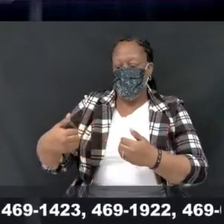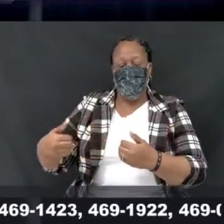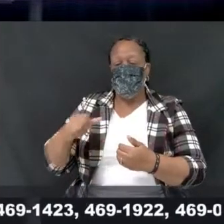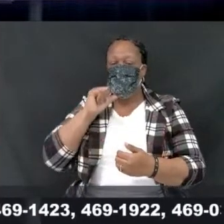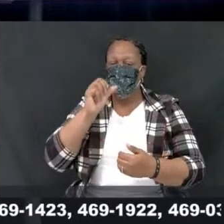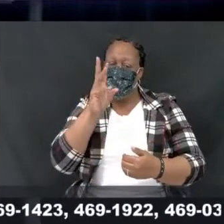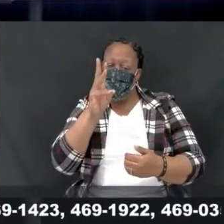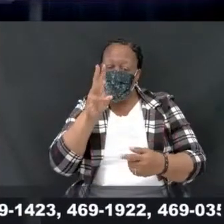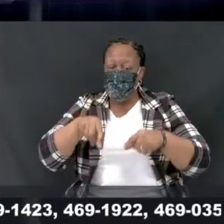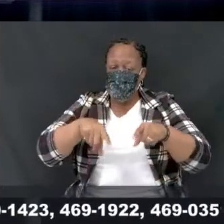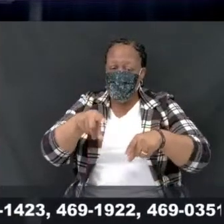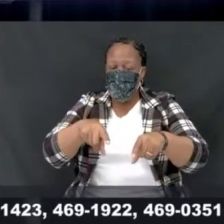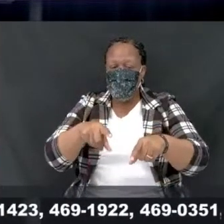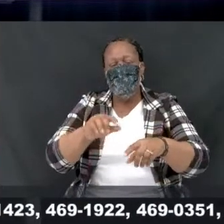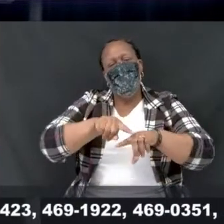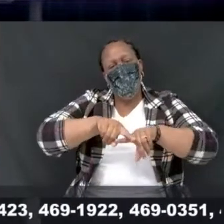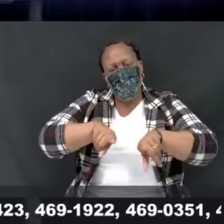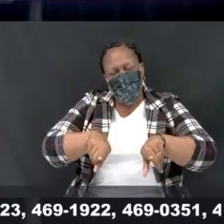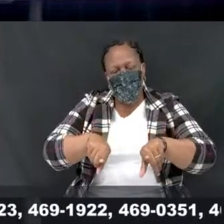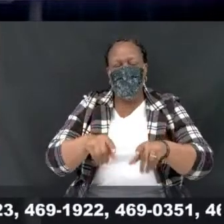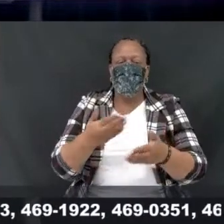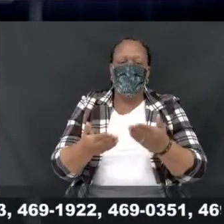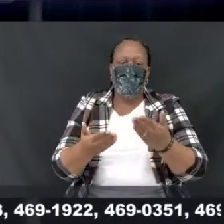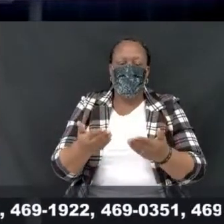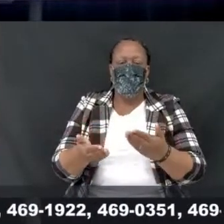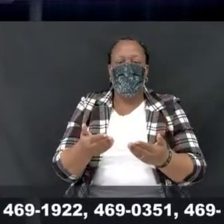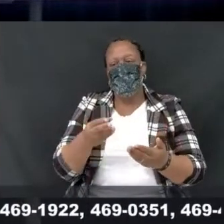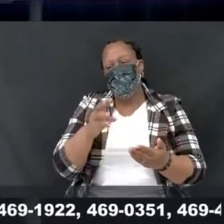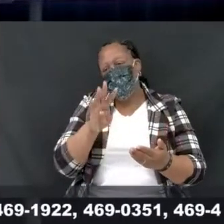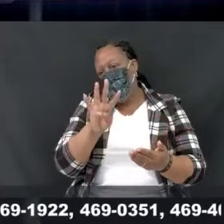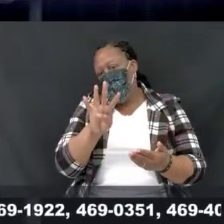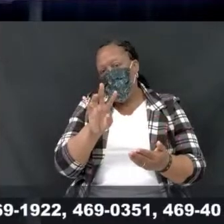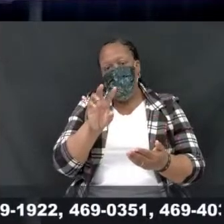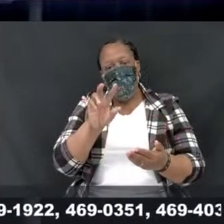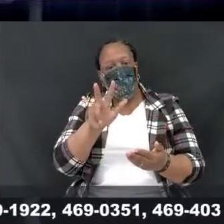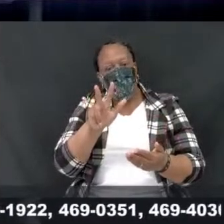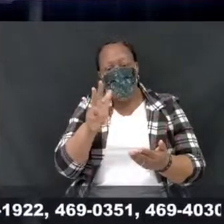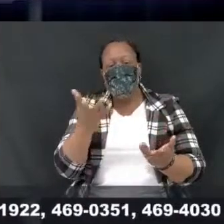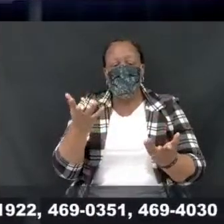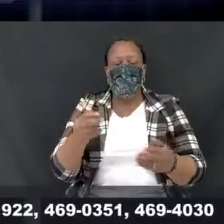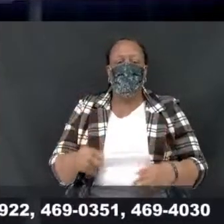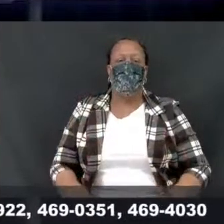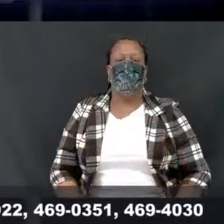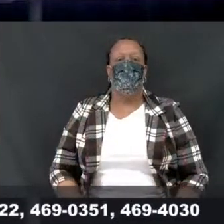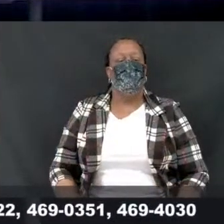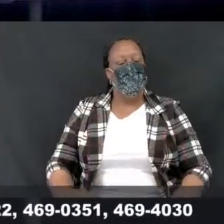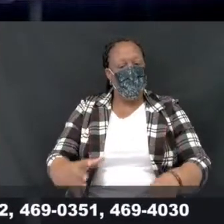public, and where possible, get vaccinated. Thank you.